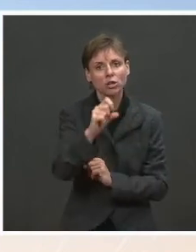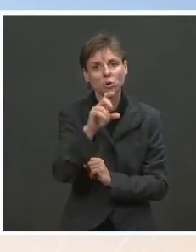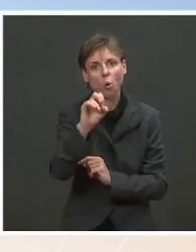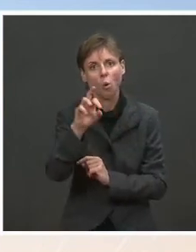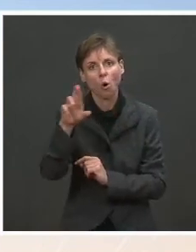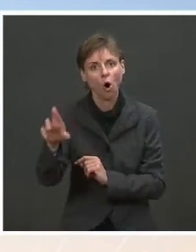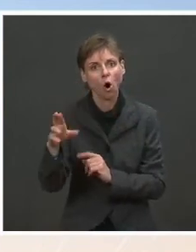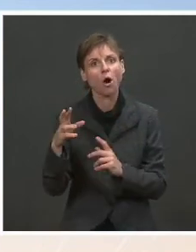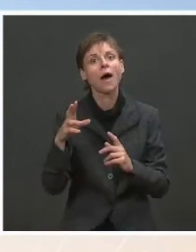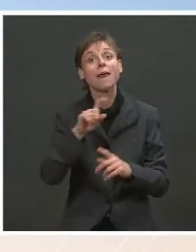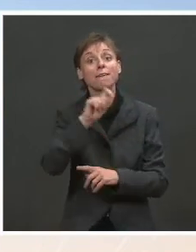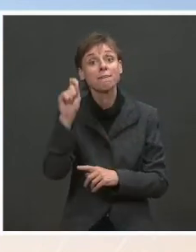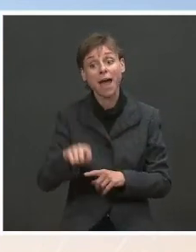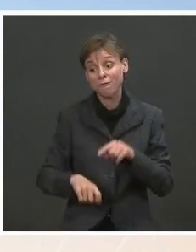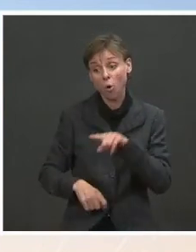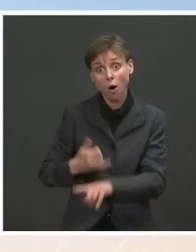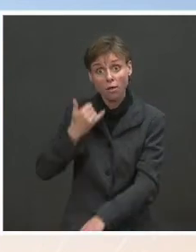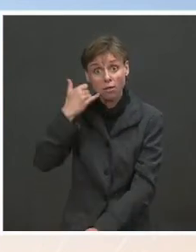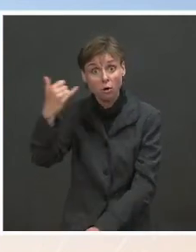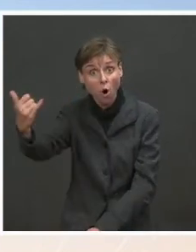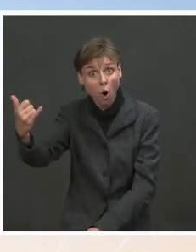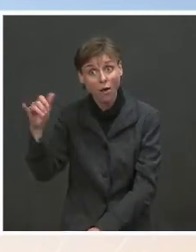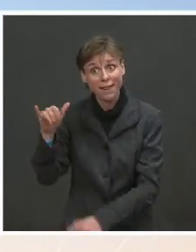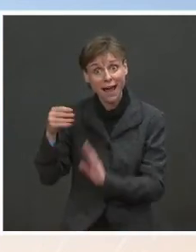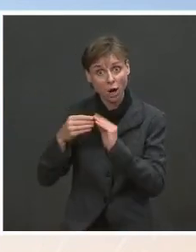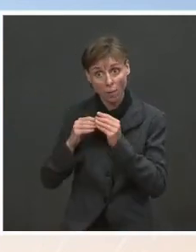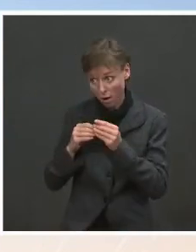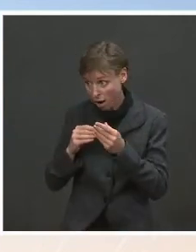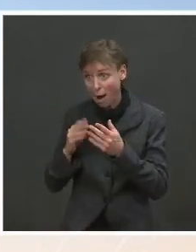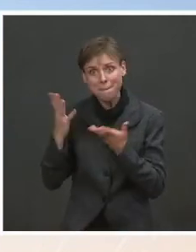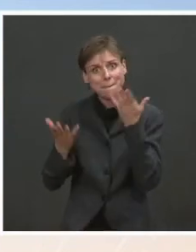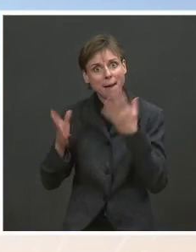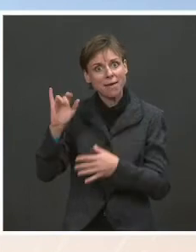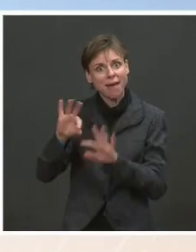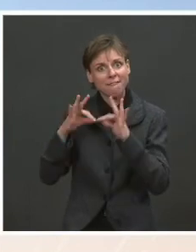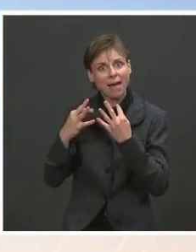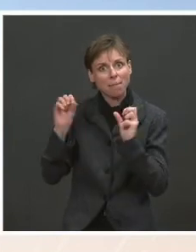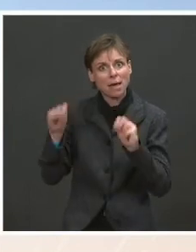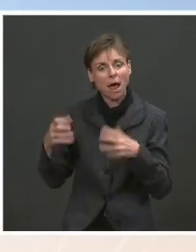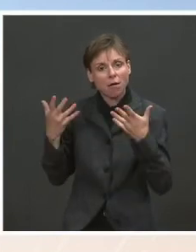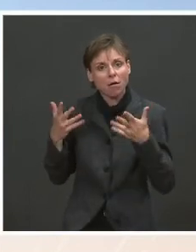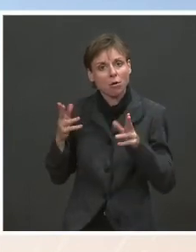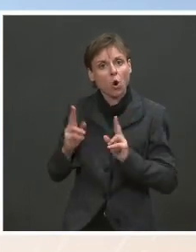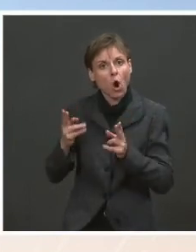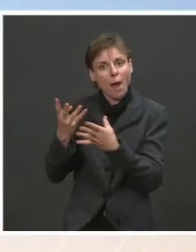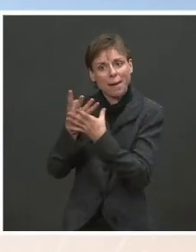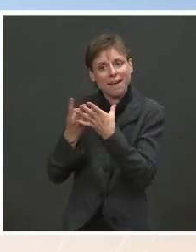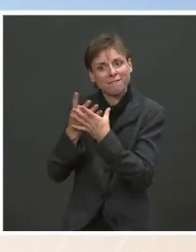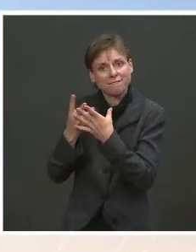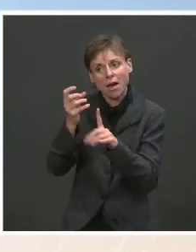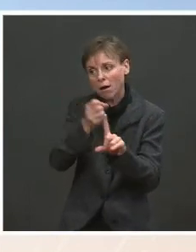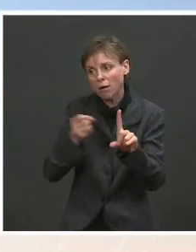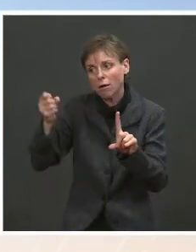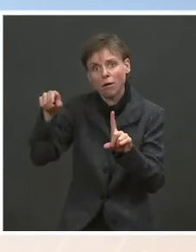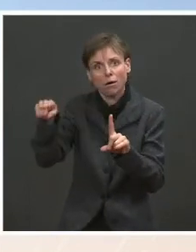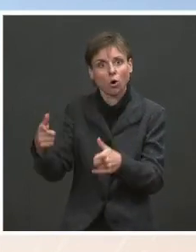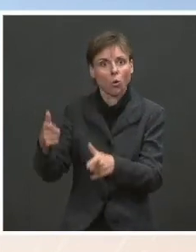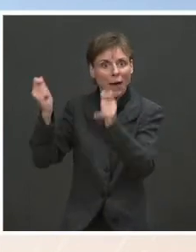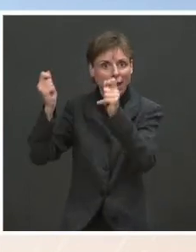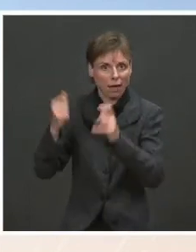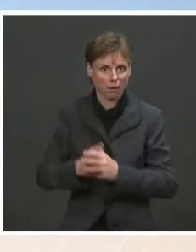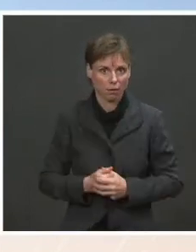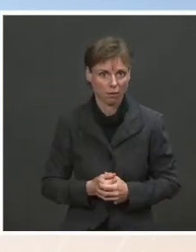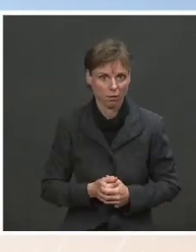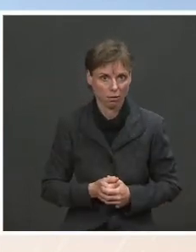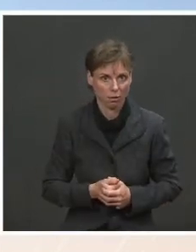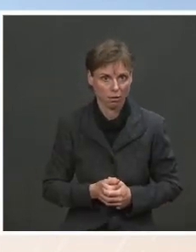process, so that they can call that number and see if that can be a vetted family member to get these kids connected to quickly. So he